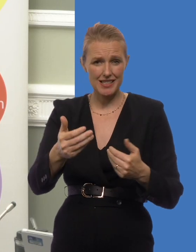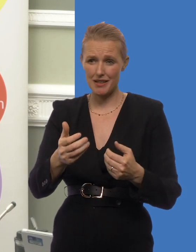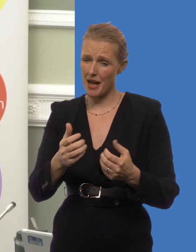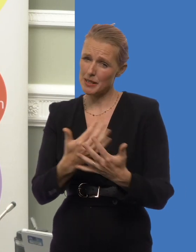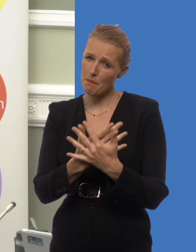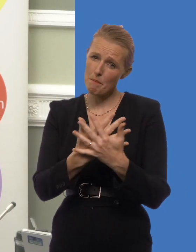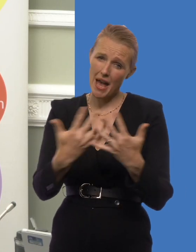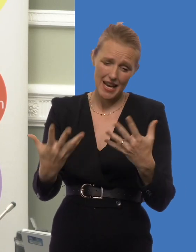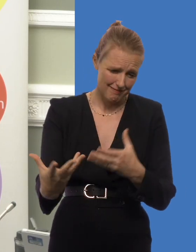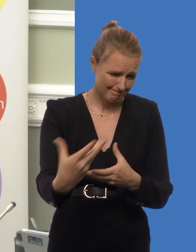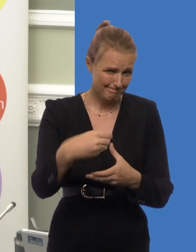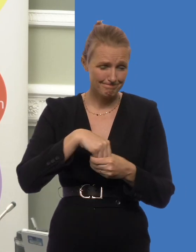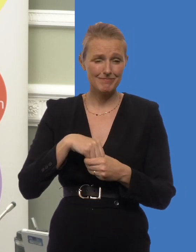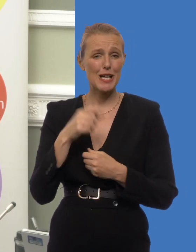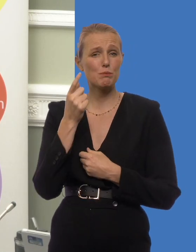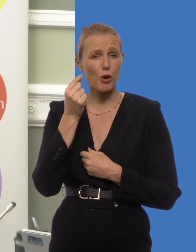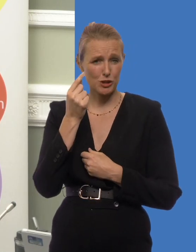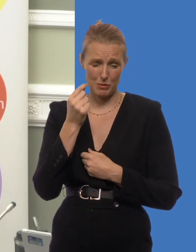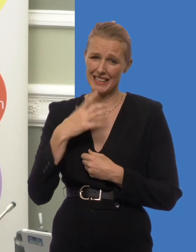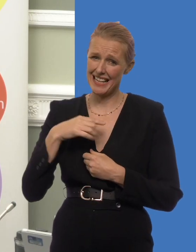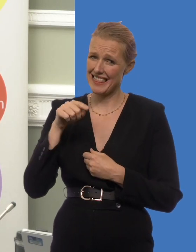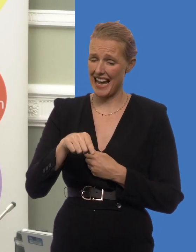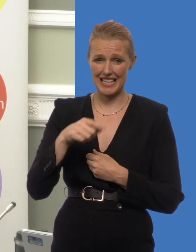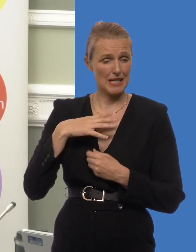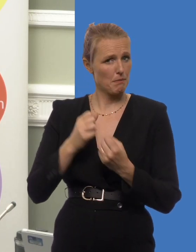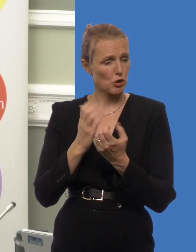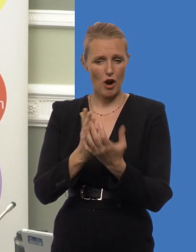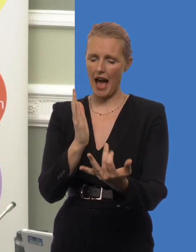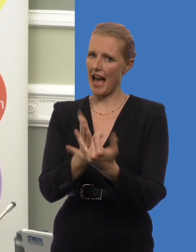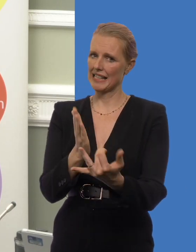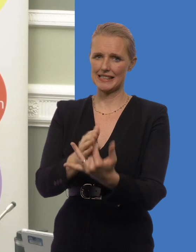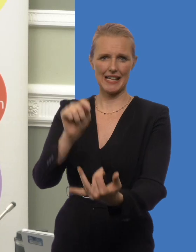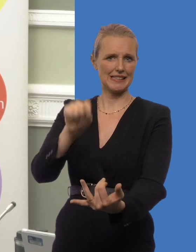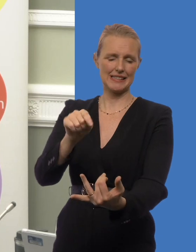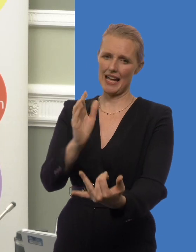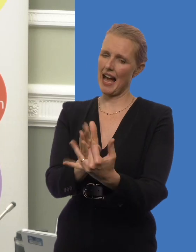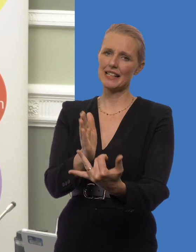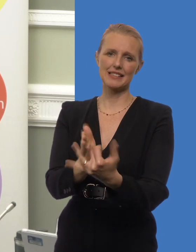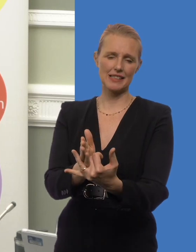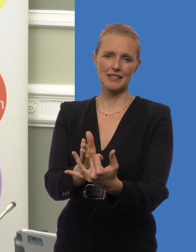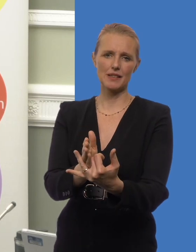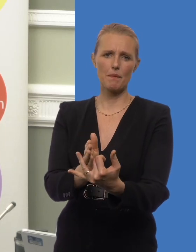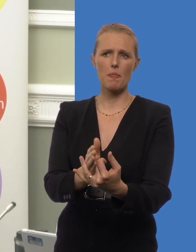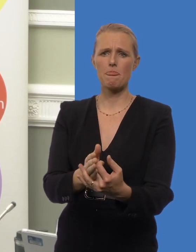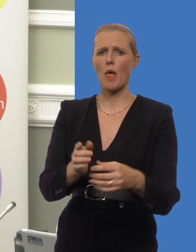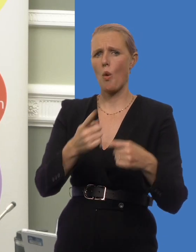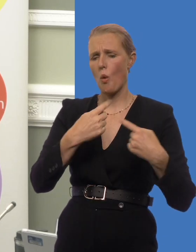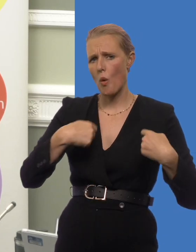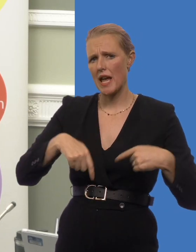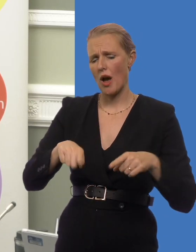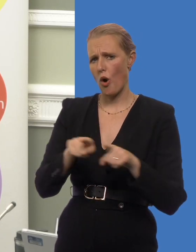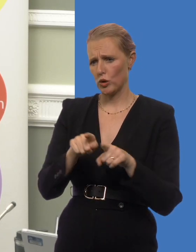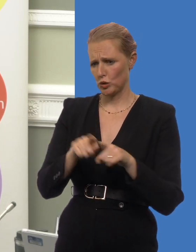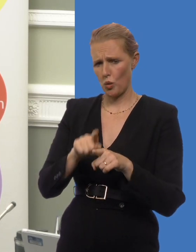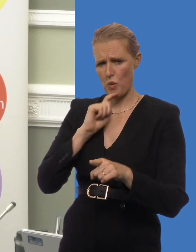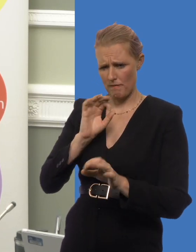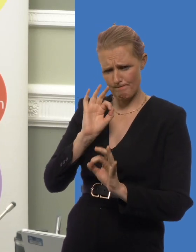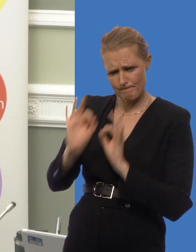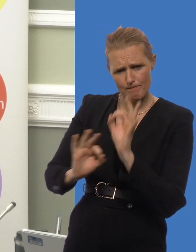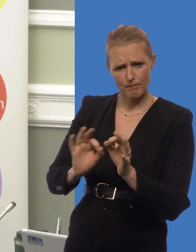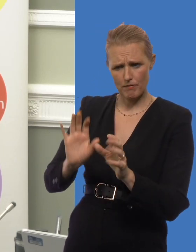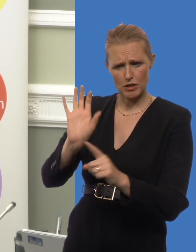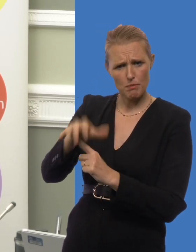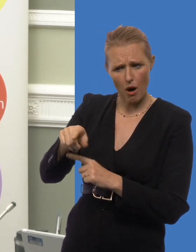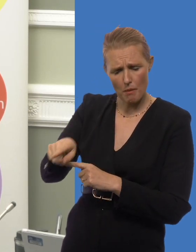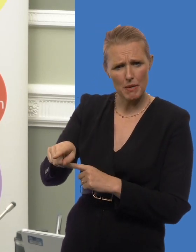possible. In terms of taking a realistic approach, this committee scrutinises the department with a significant remit, and we will also need to carry out